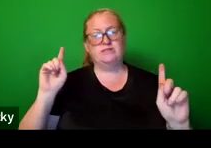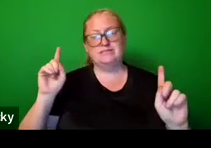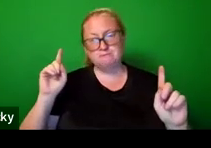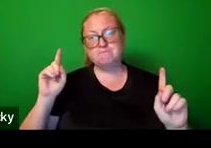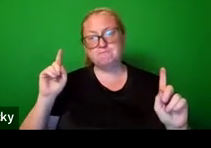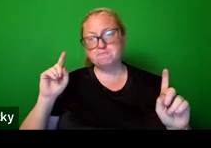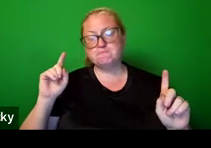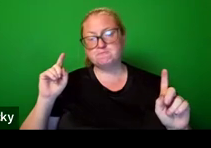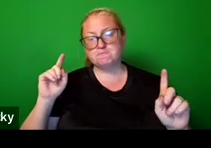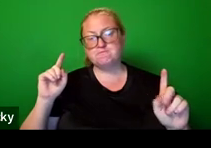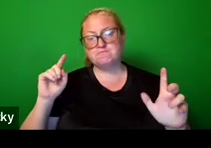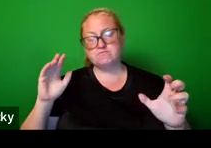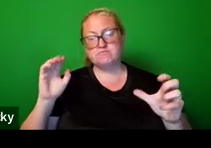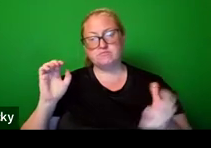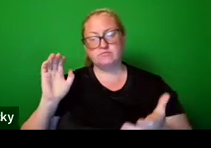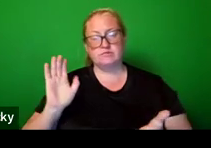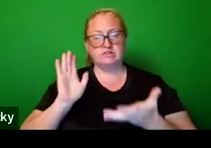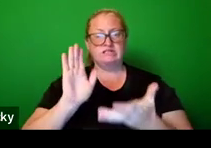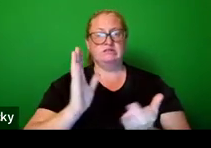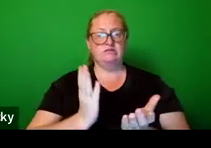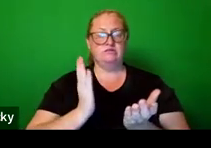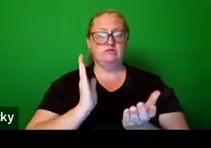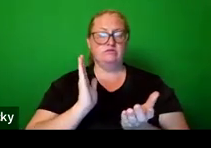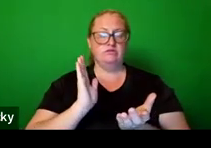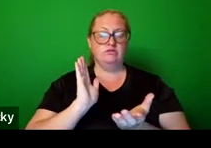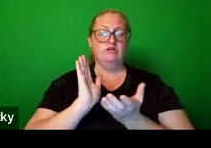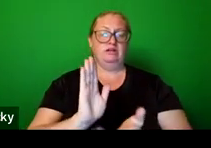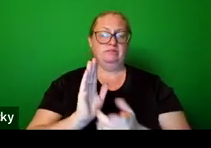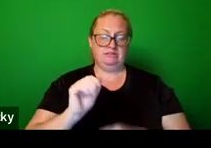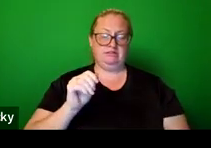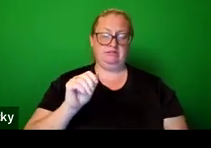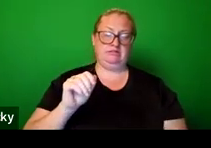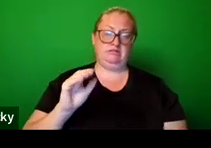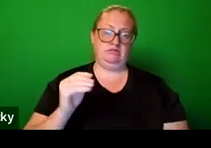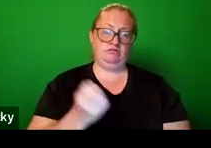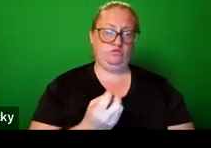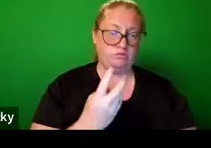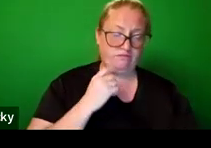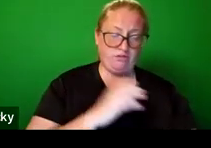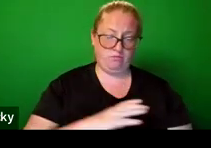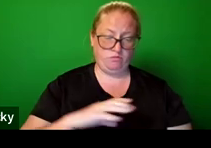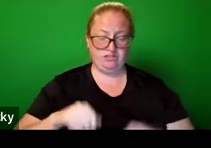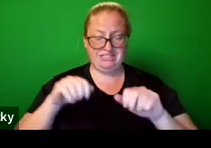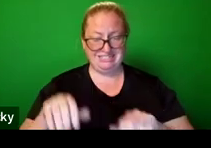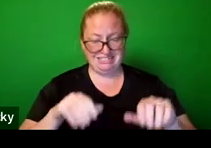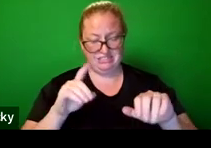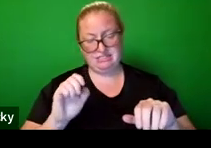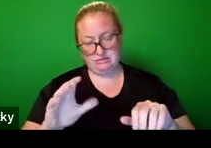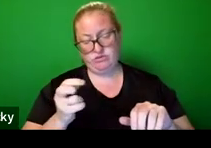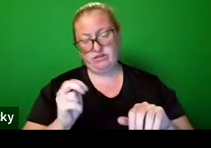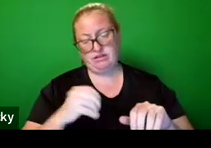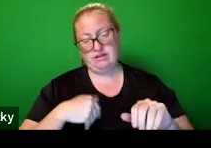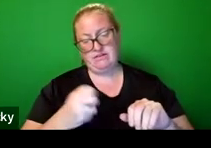and to bring the recommendations on the 12th and for board to take action on the in December and then to do our transition